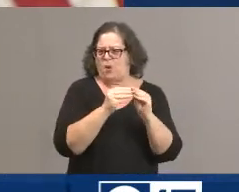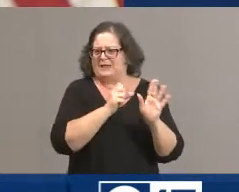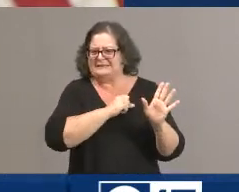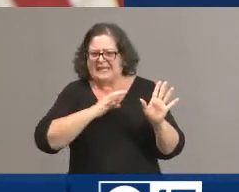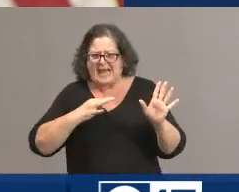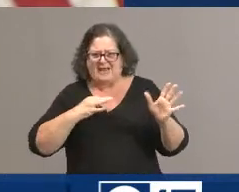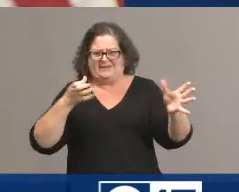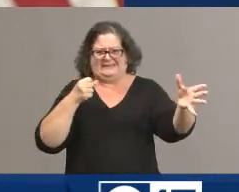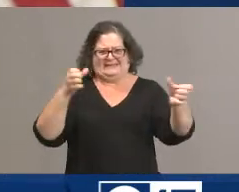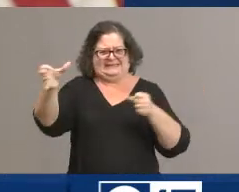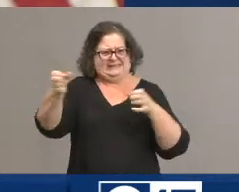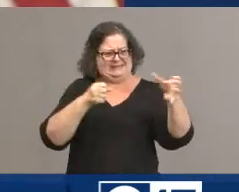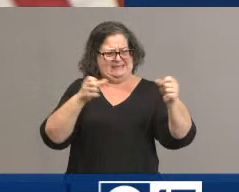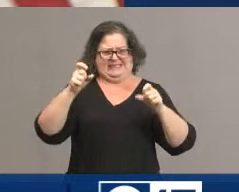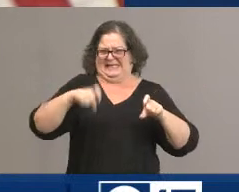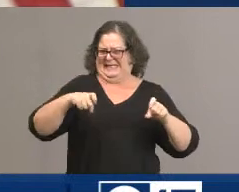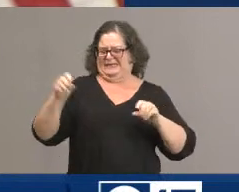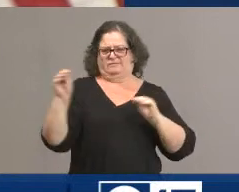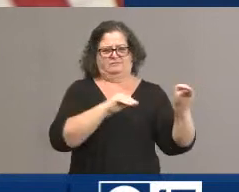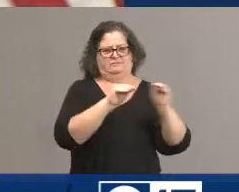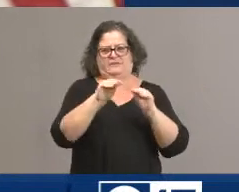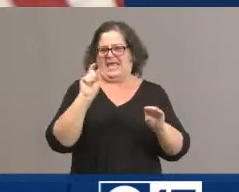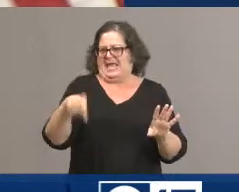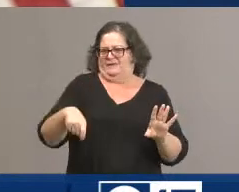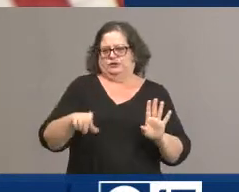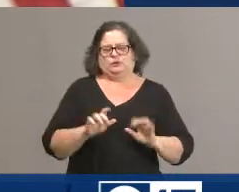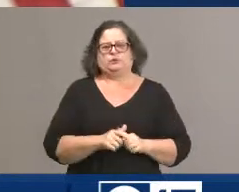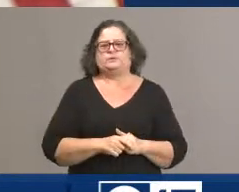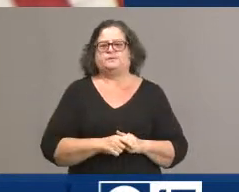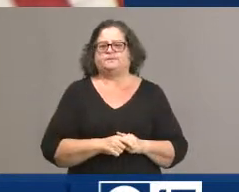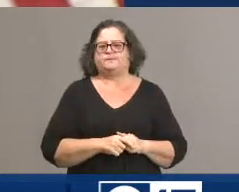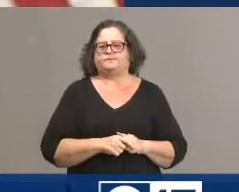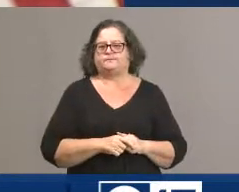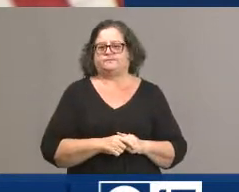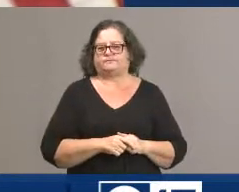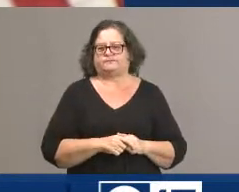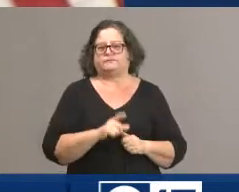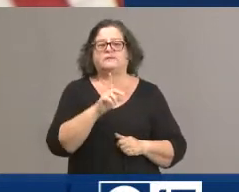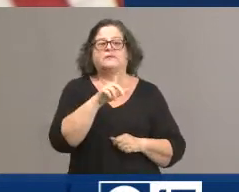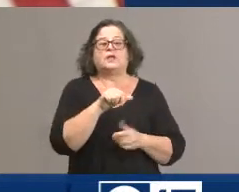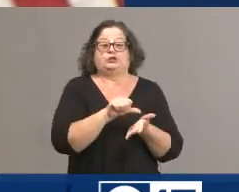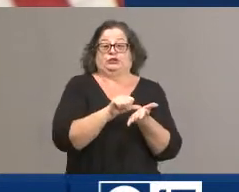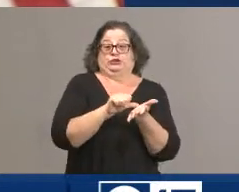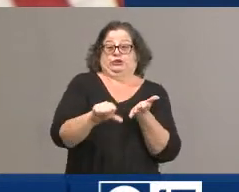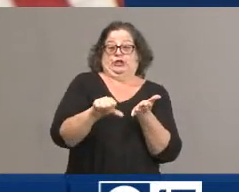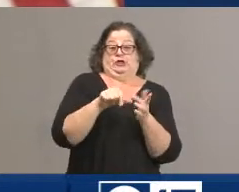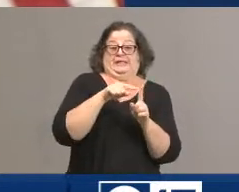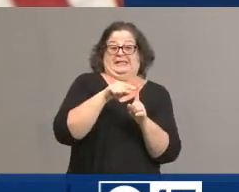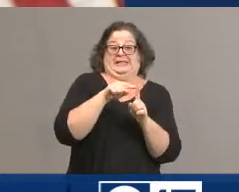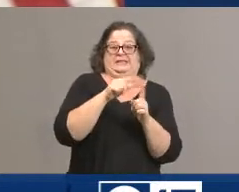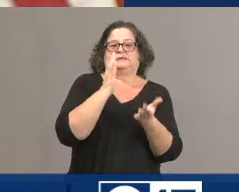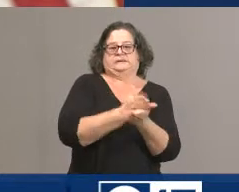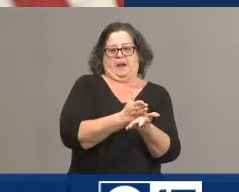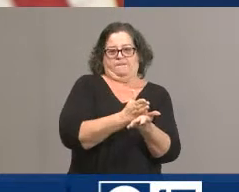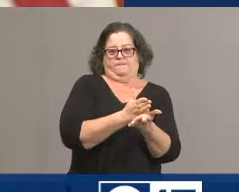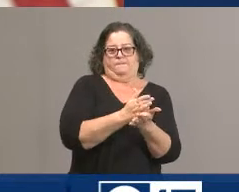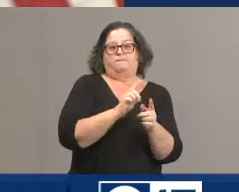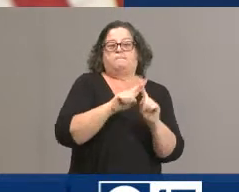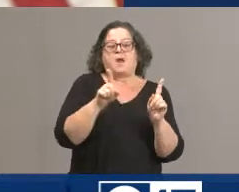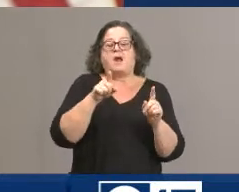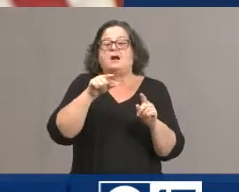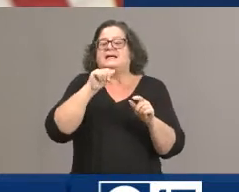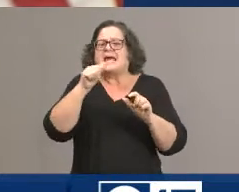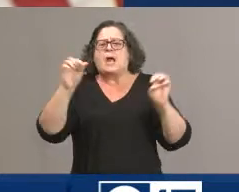surgeries except non-emergent essential surgeries and procedures that do not impair the care of other patients. We've asked them